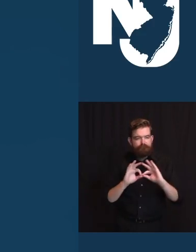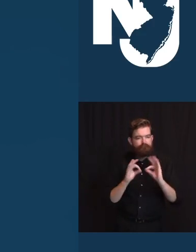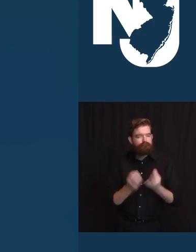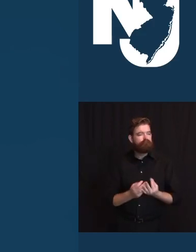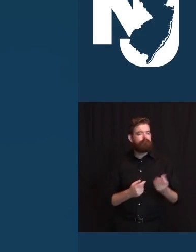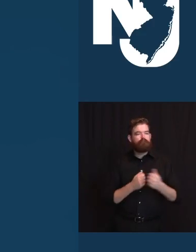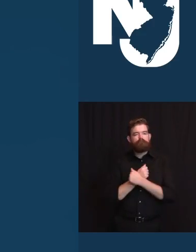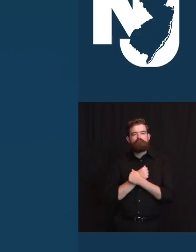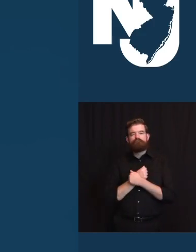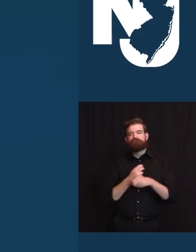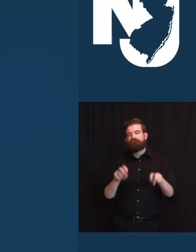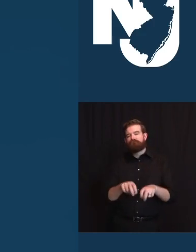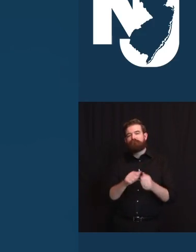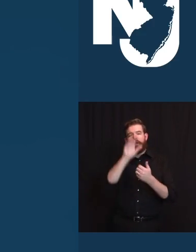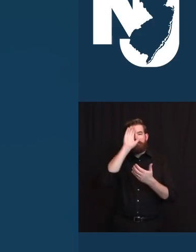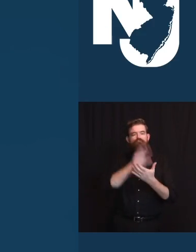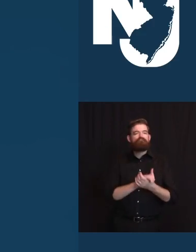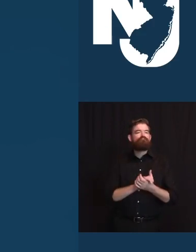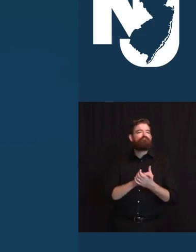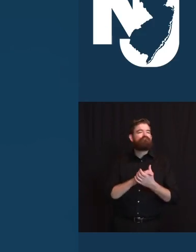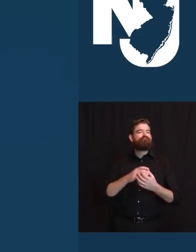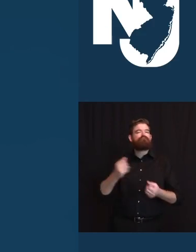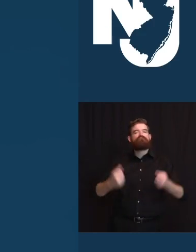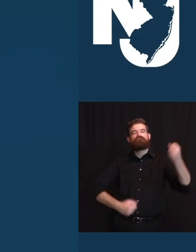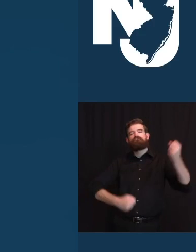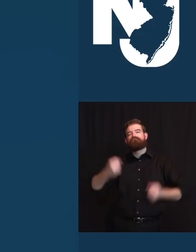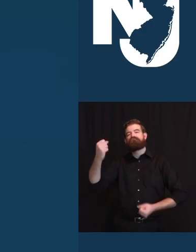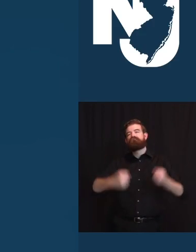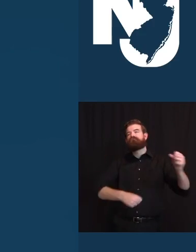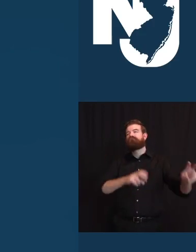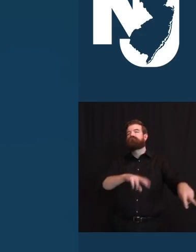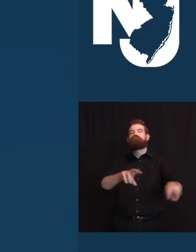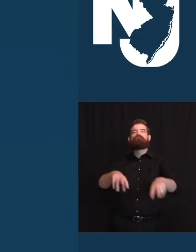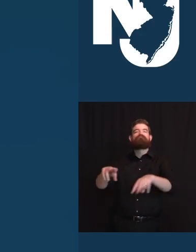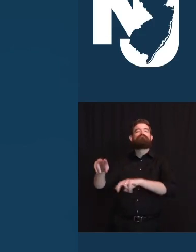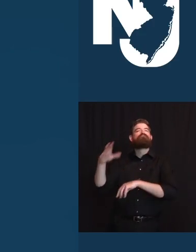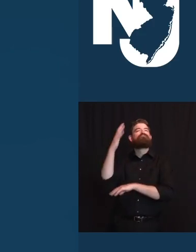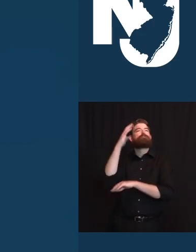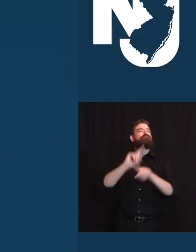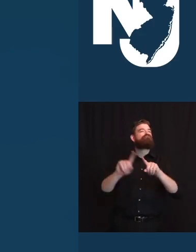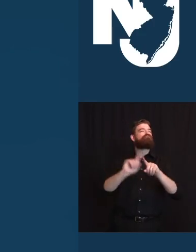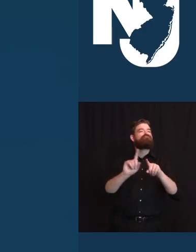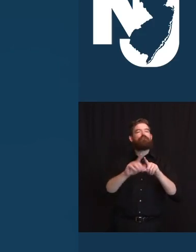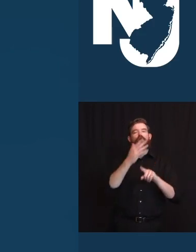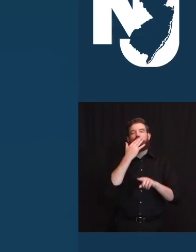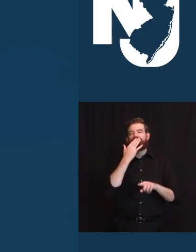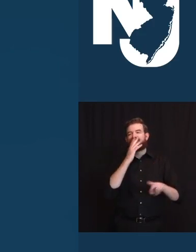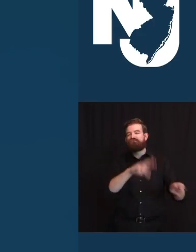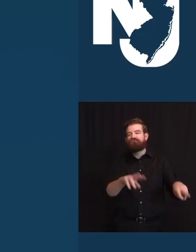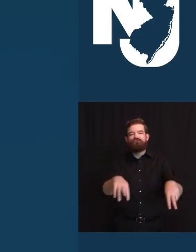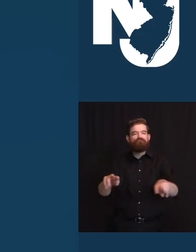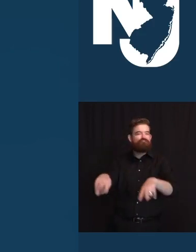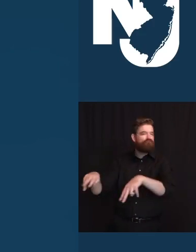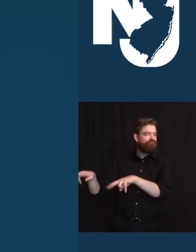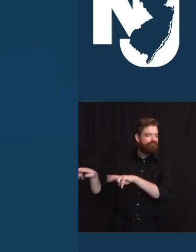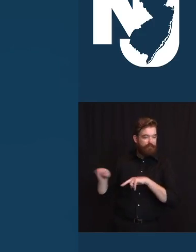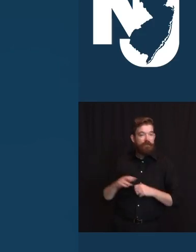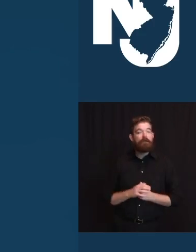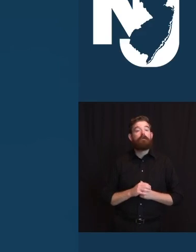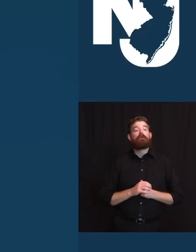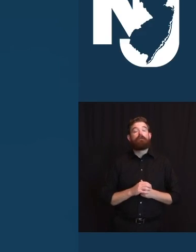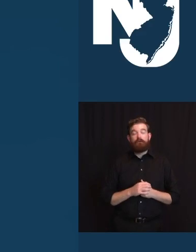fall colors. George and Corinne are survived by their 4 children: Kathleen, George, Ramona, with whom